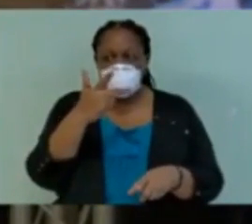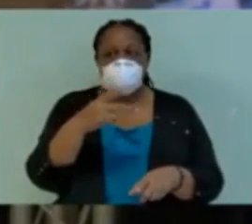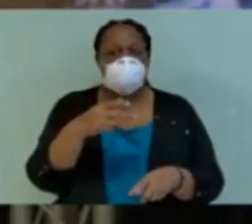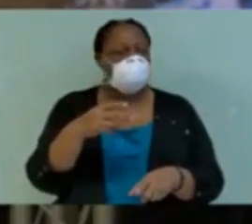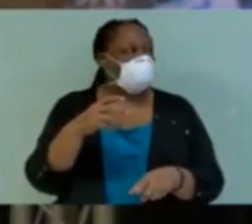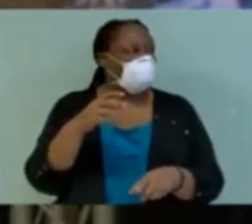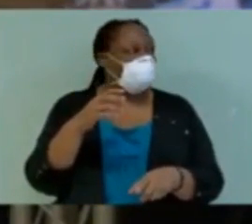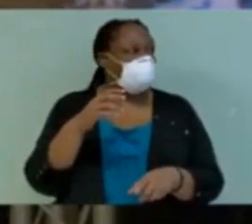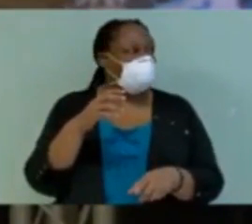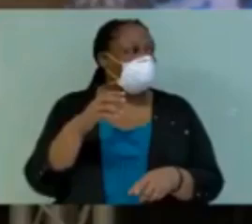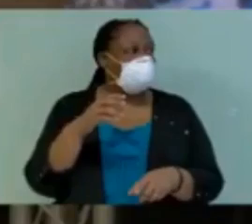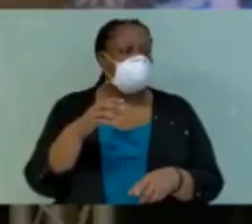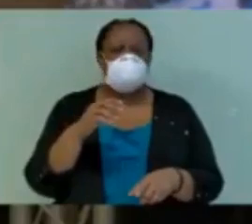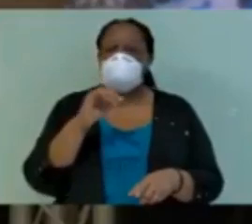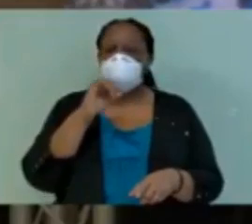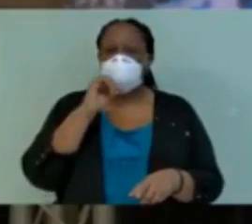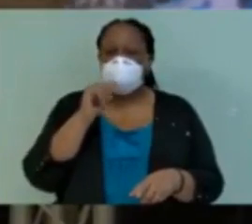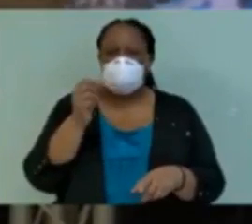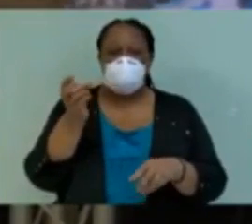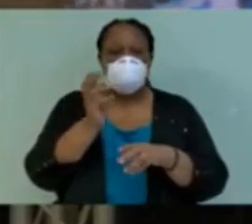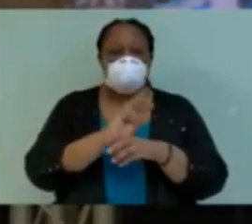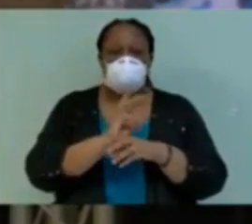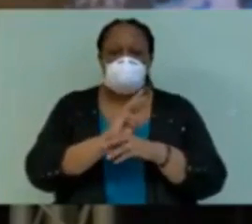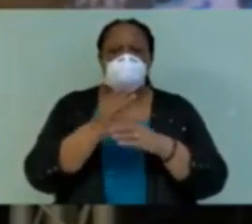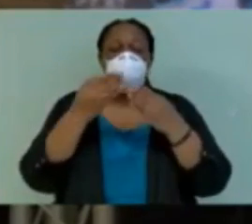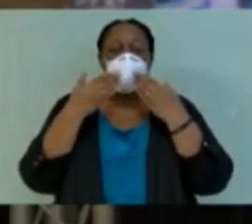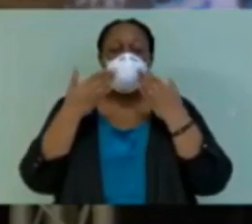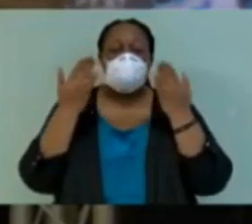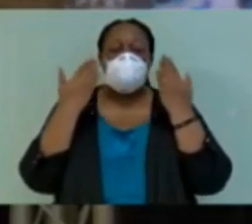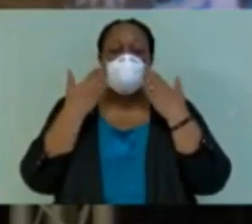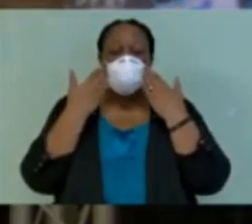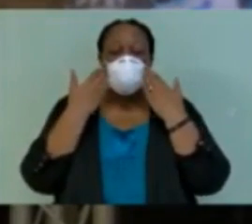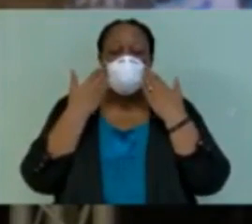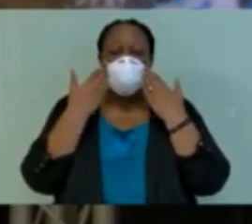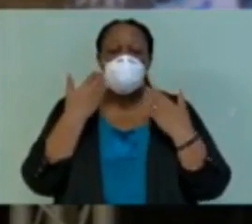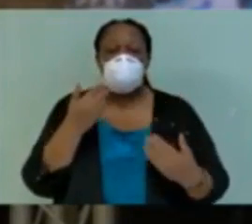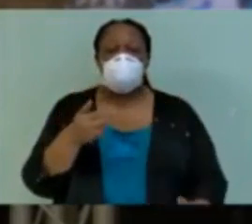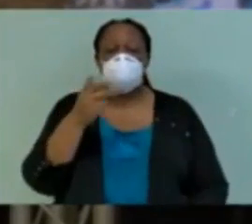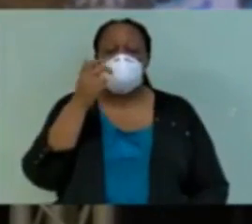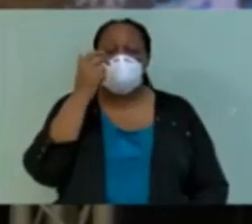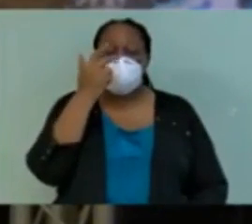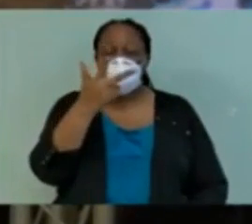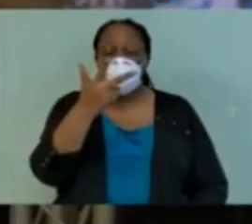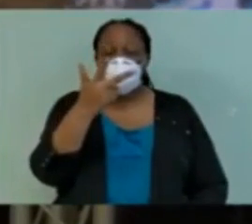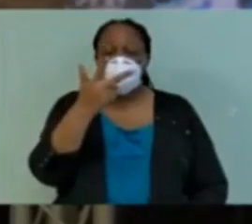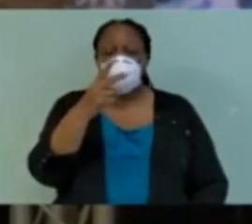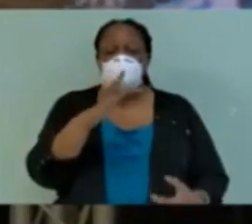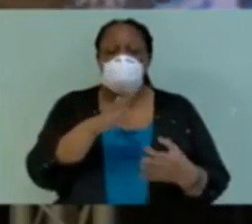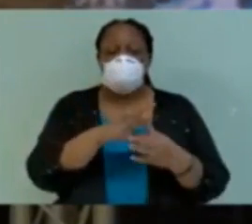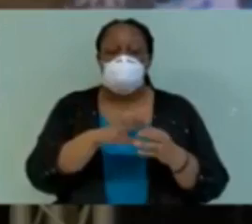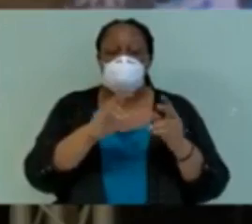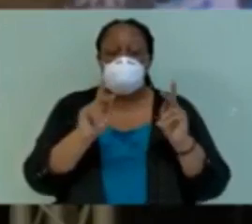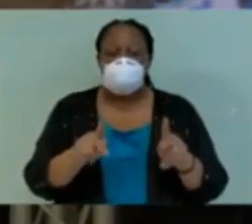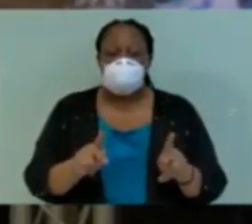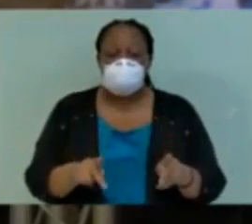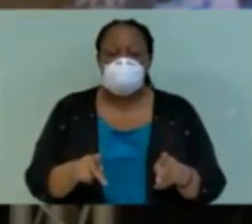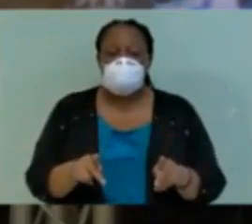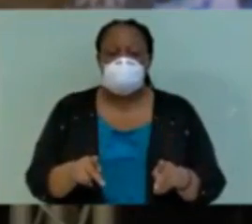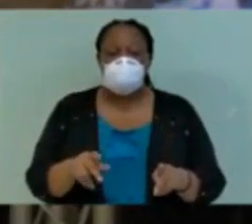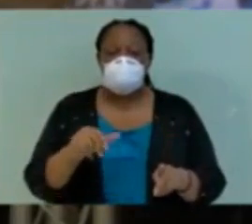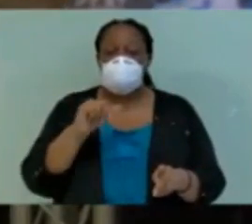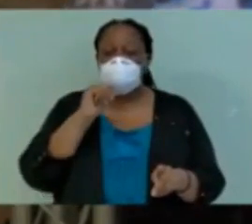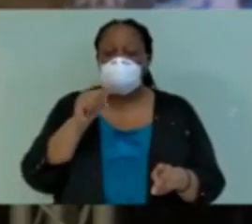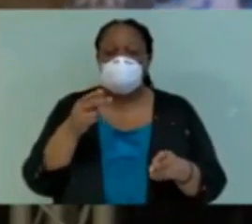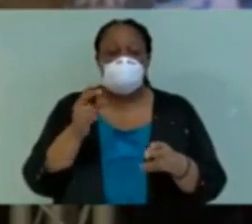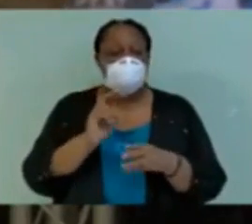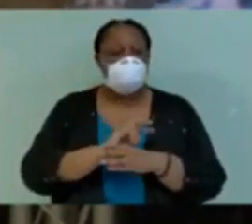made 4 arrests of persons in breach of the emergency regulations.